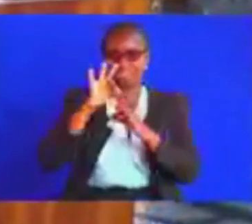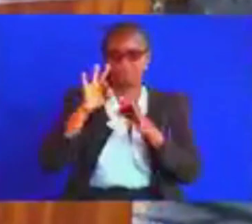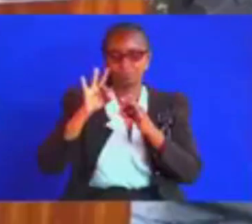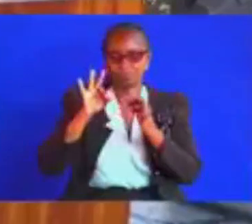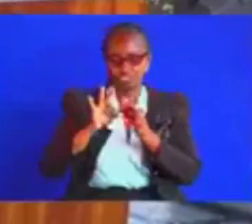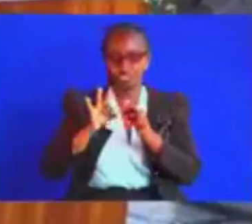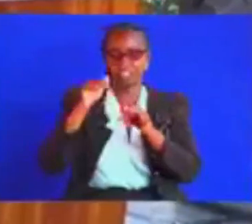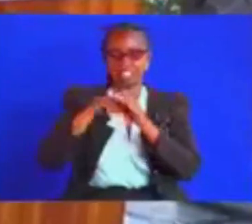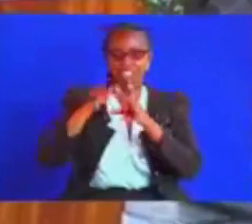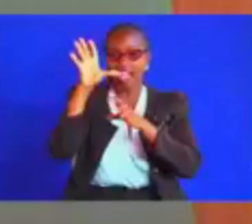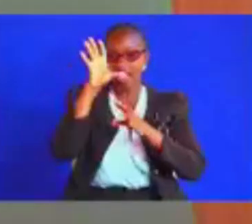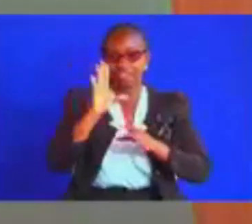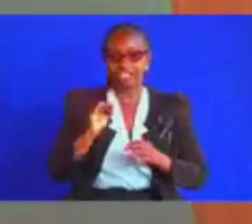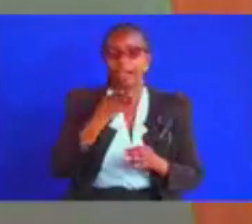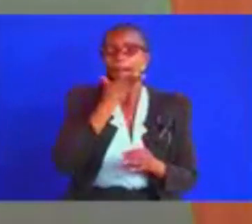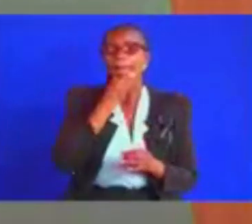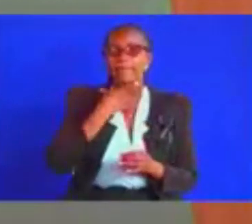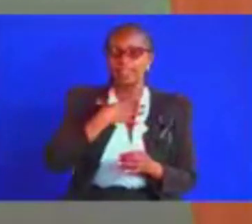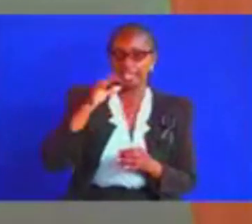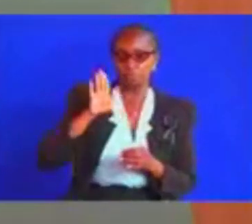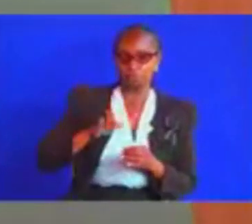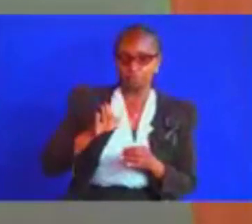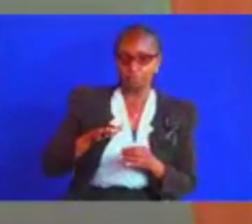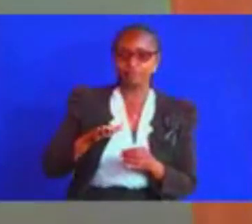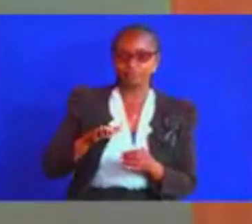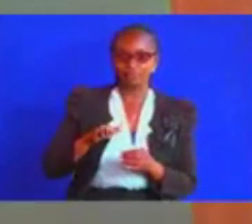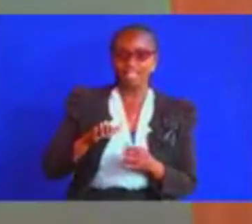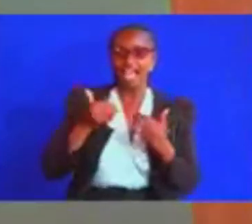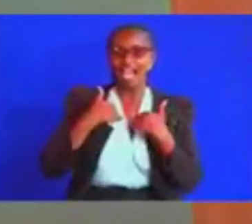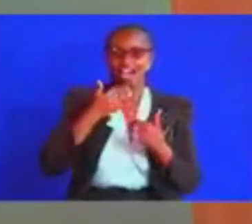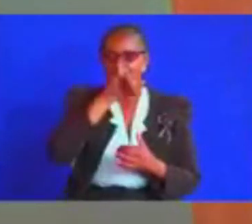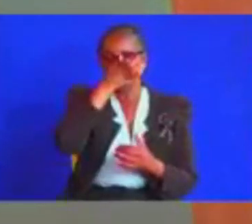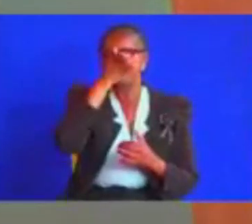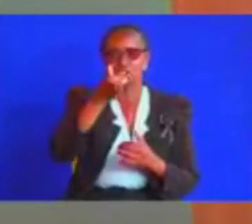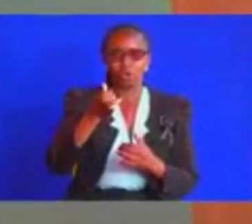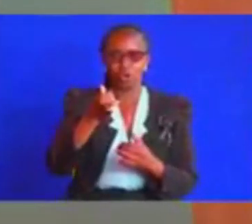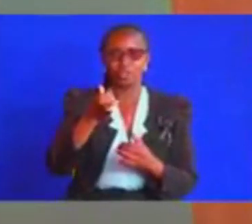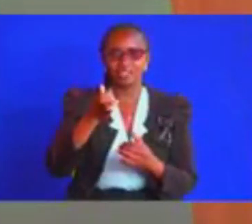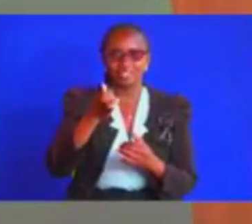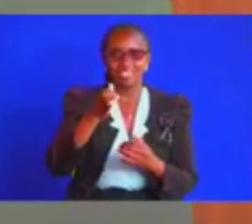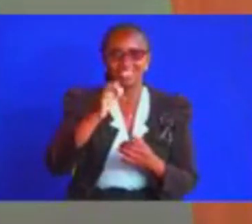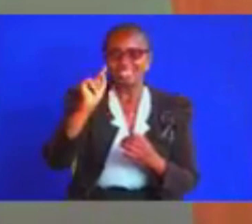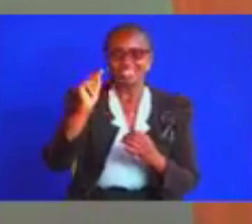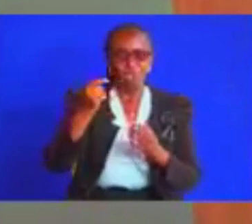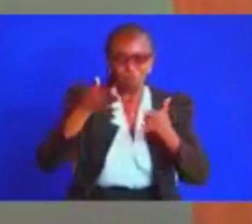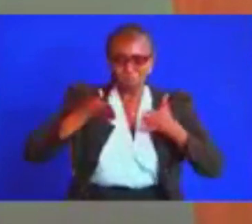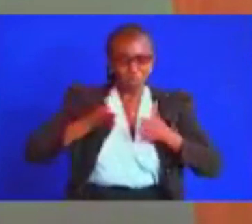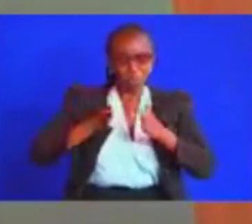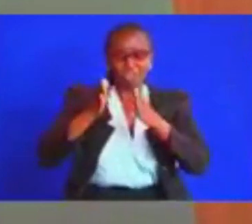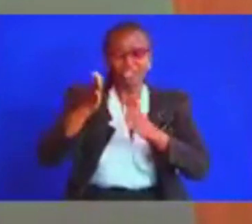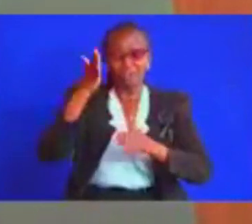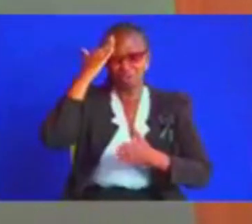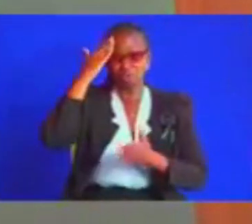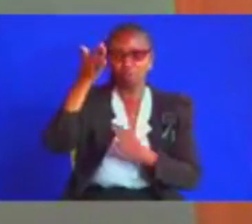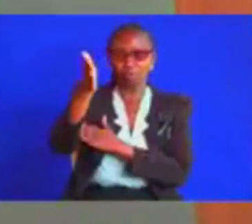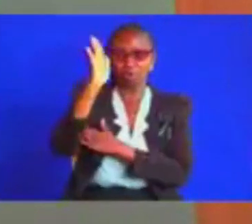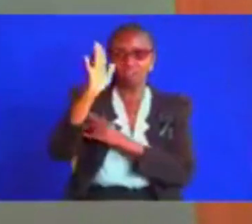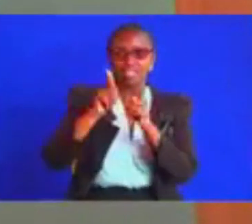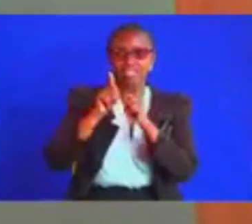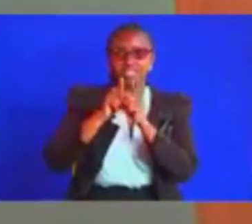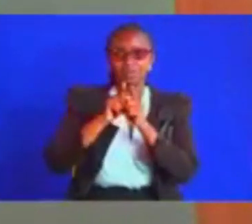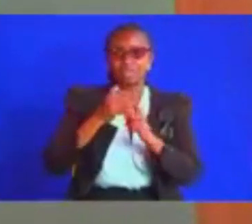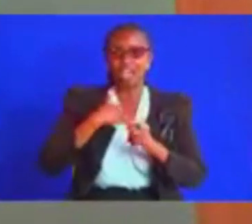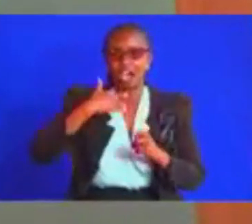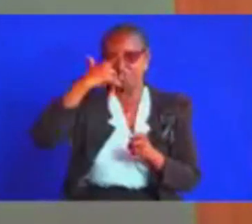Africa, because men and women have ignore the predefined pathway to knowing God, and in their